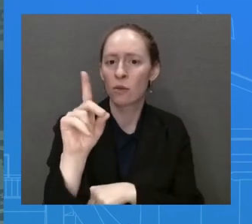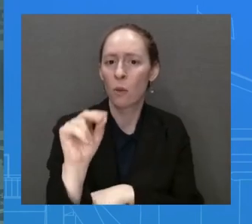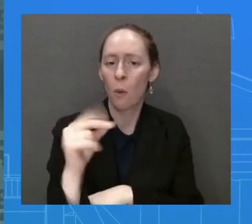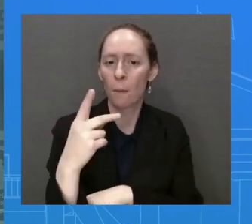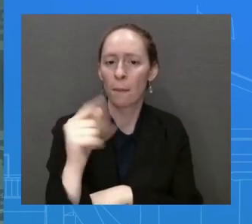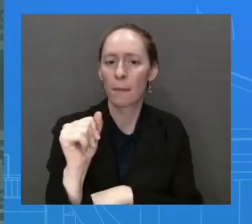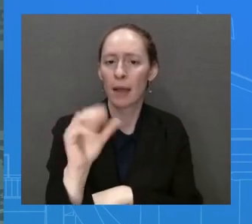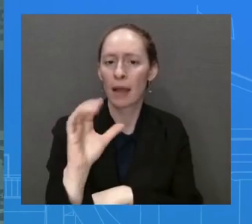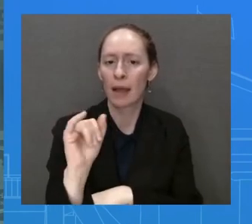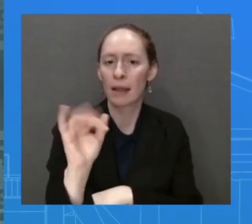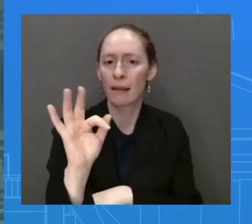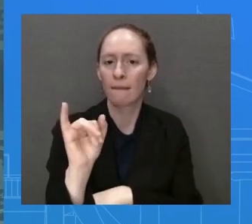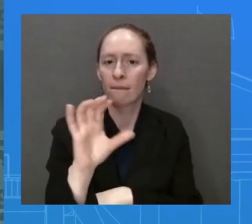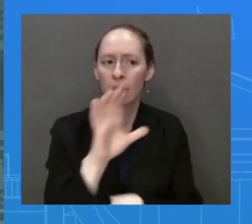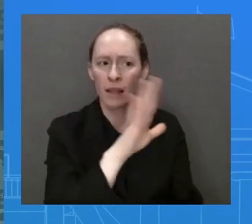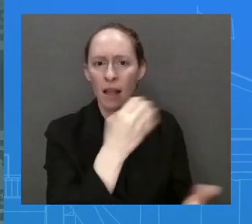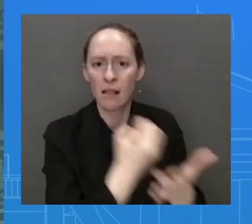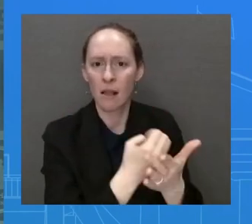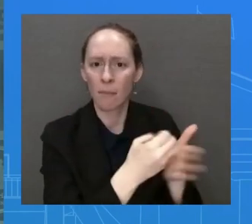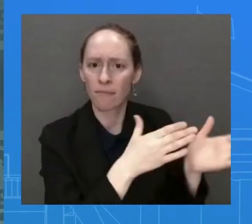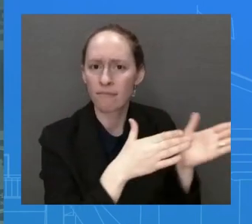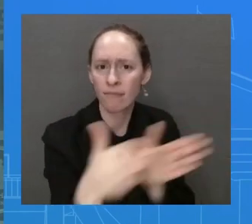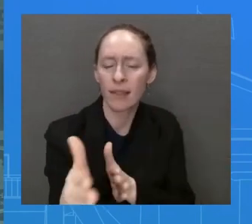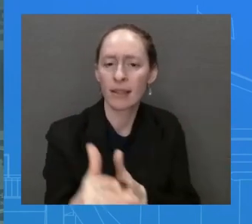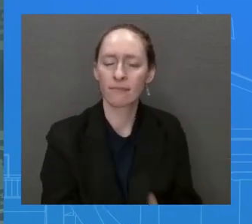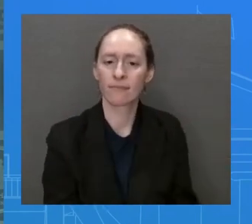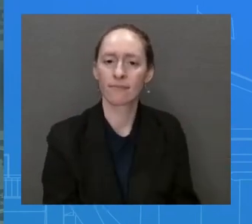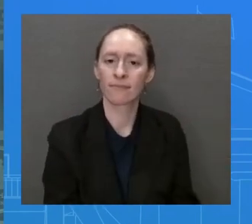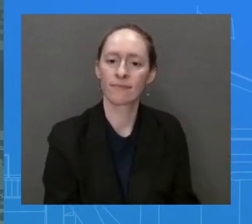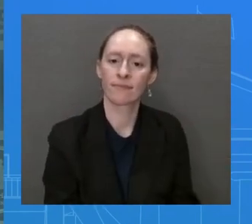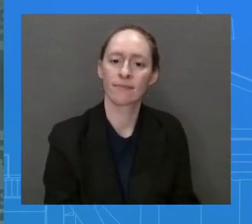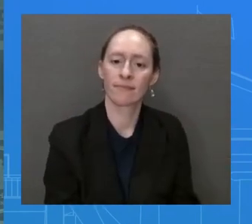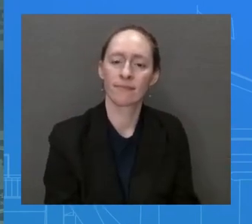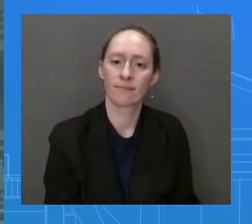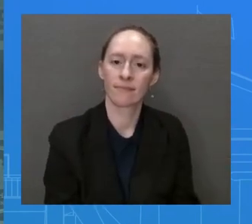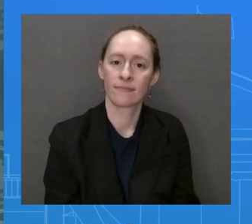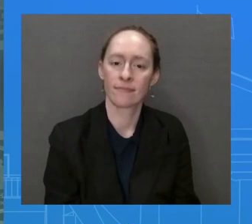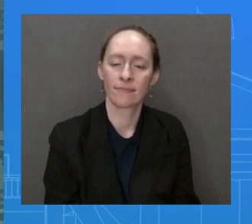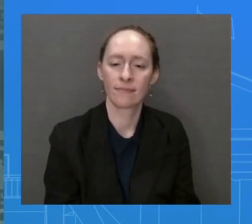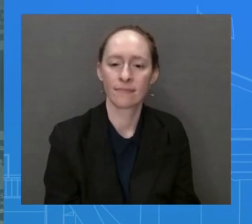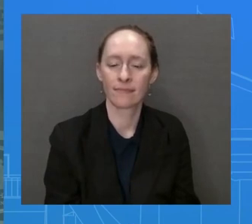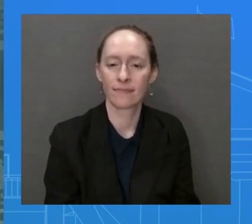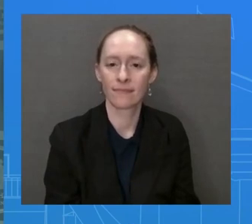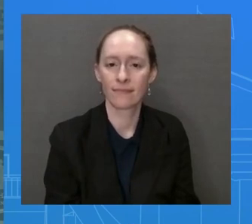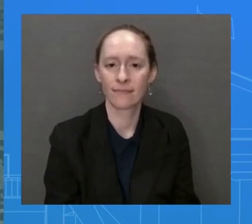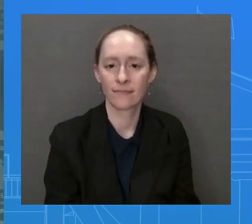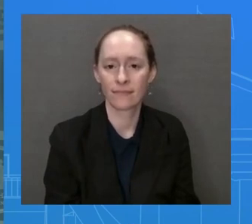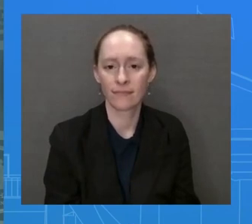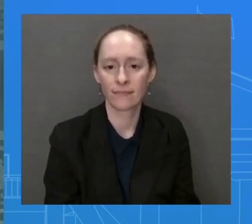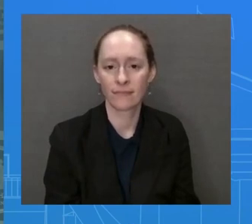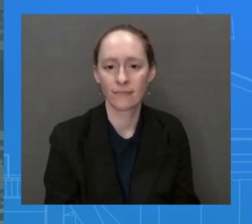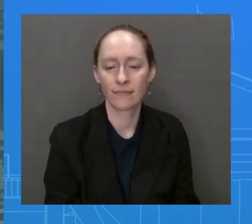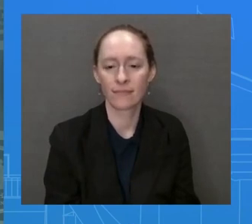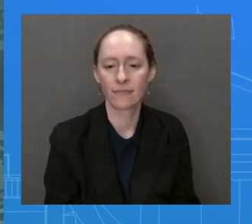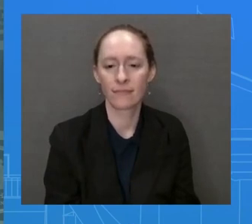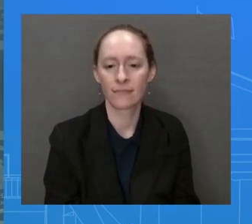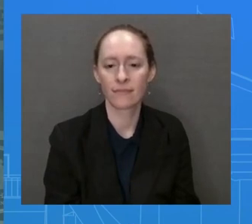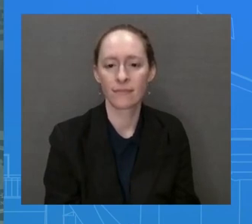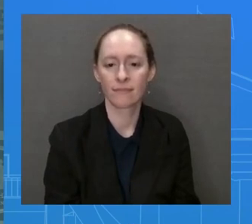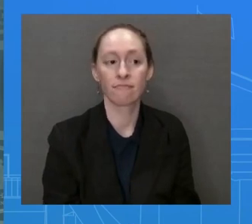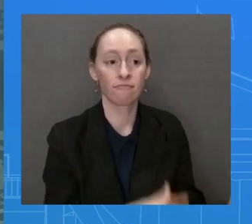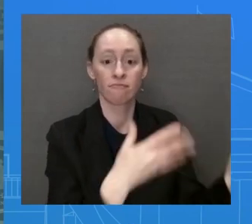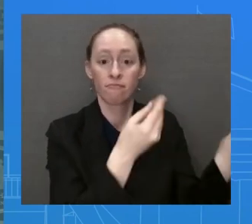that 2+2 after consulting closely with us and regional partners in Europe. And I expect the President and the Prime Minister